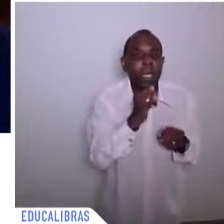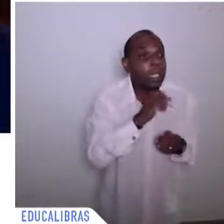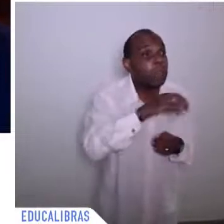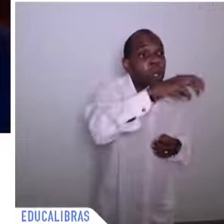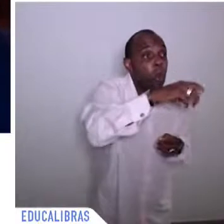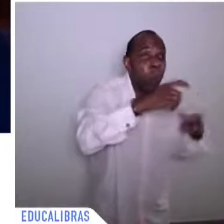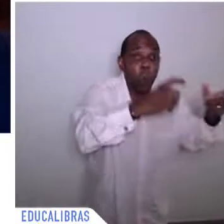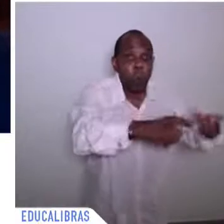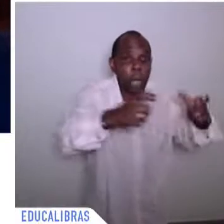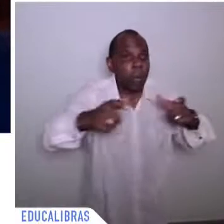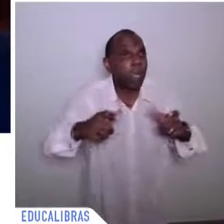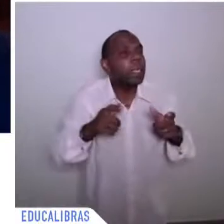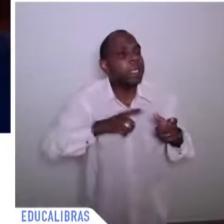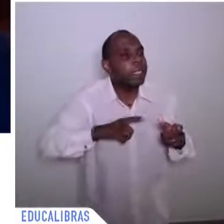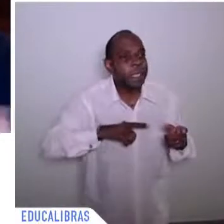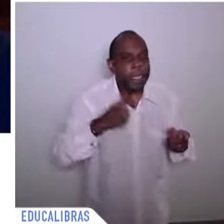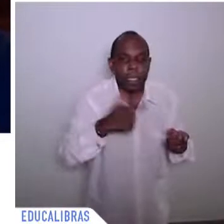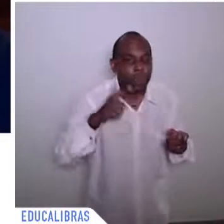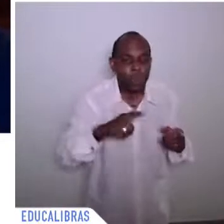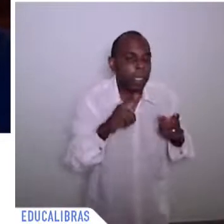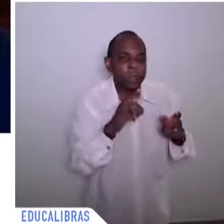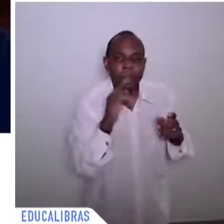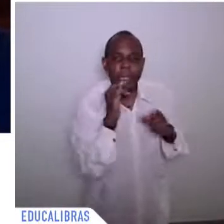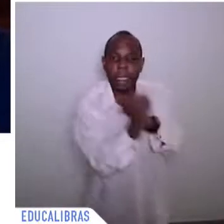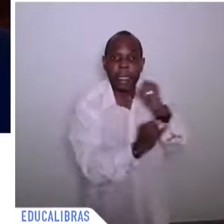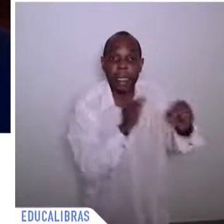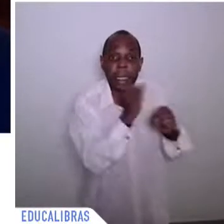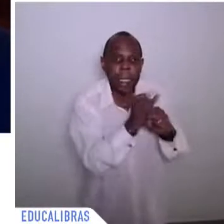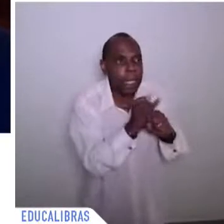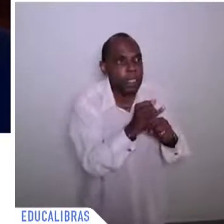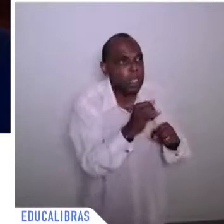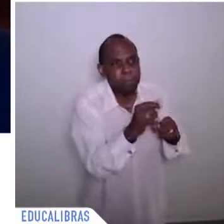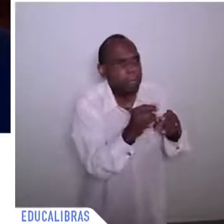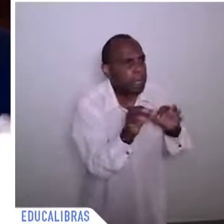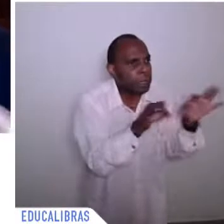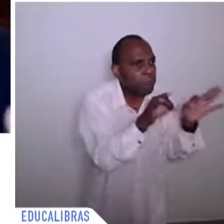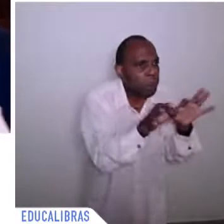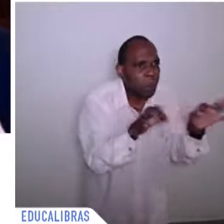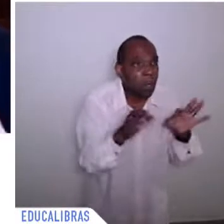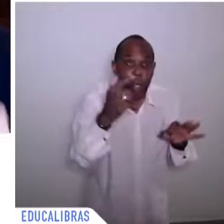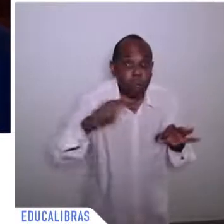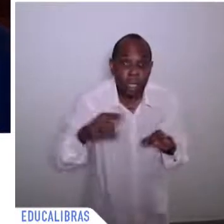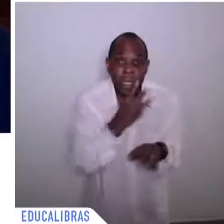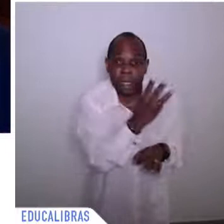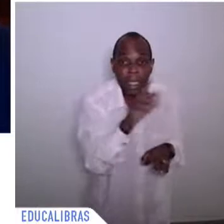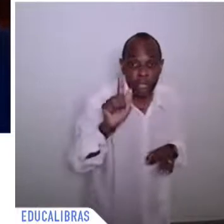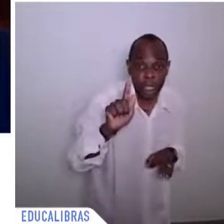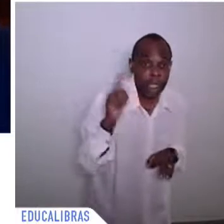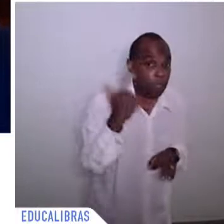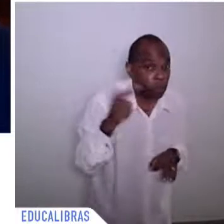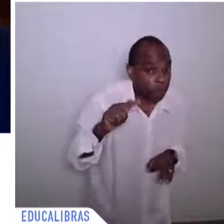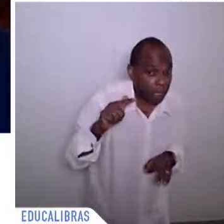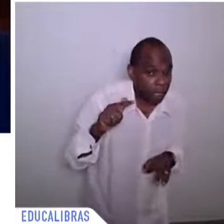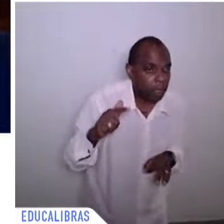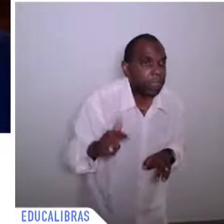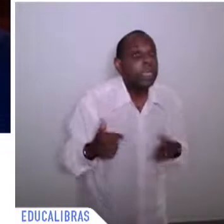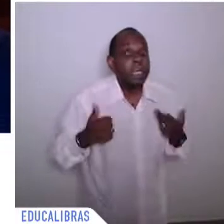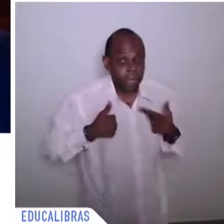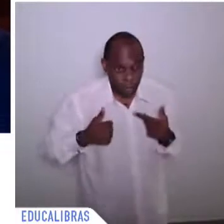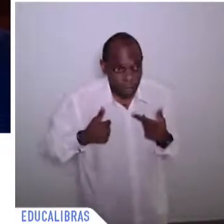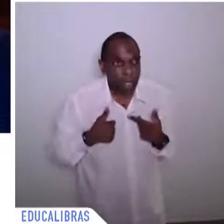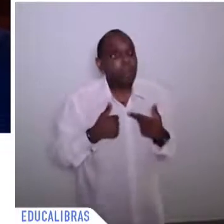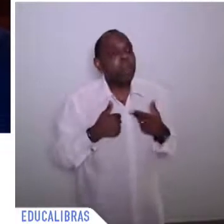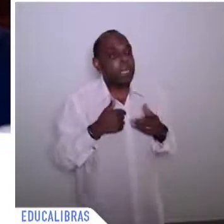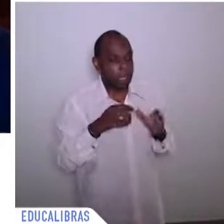Congress, they will send to places where they cannot communicate directly through internet because they don't